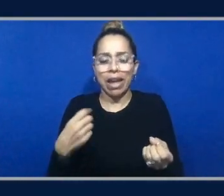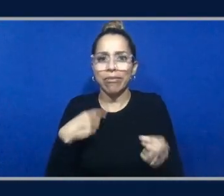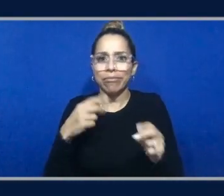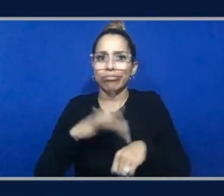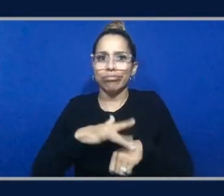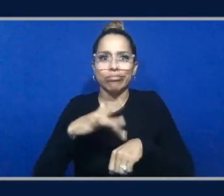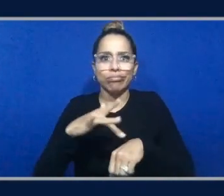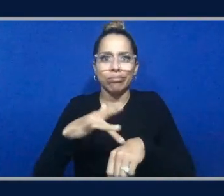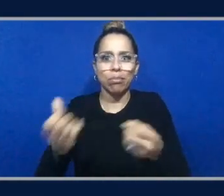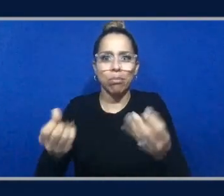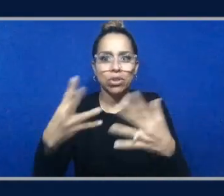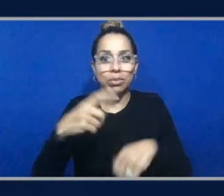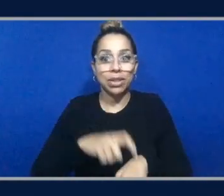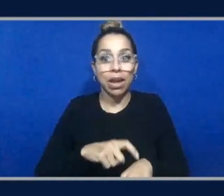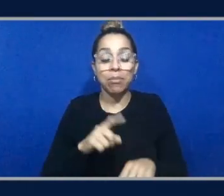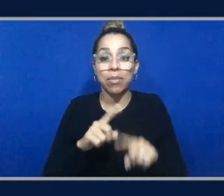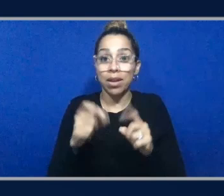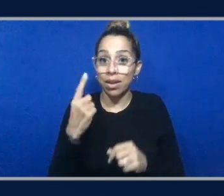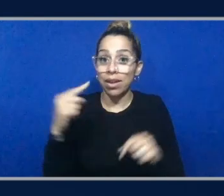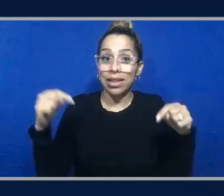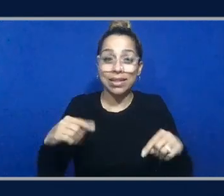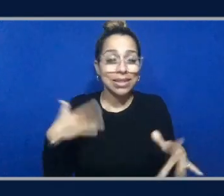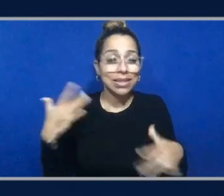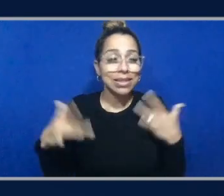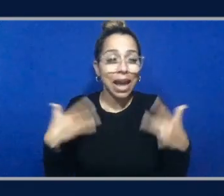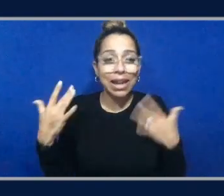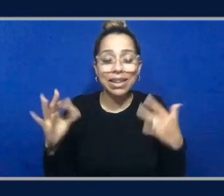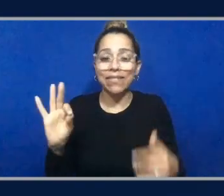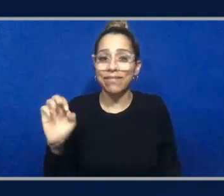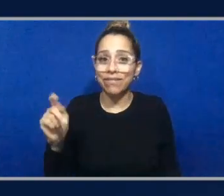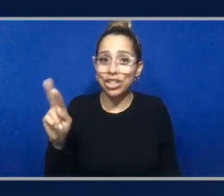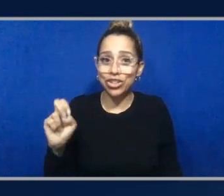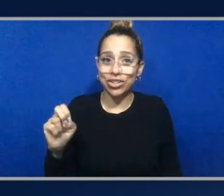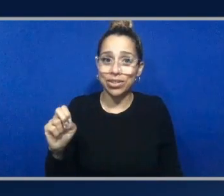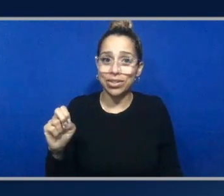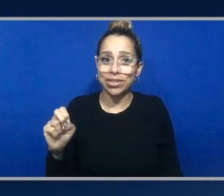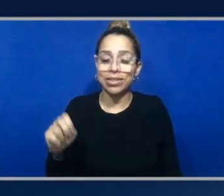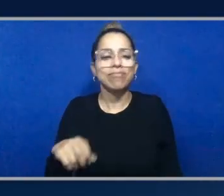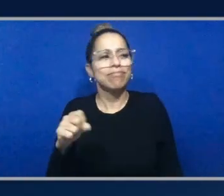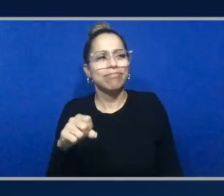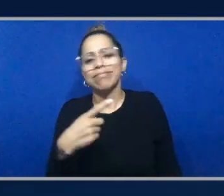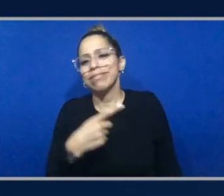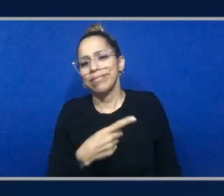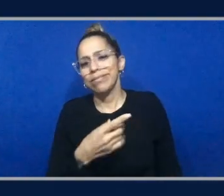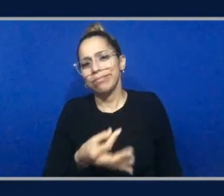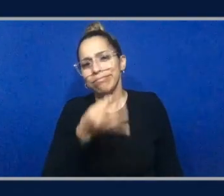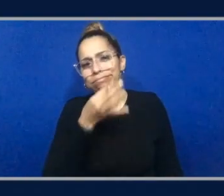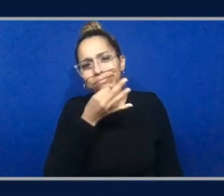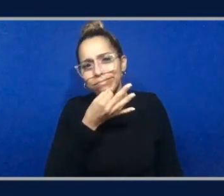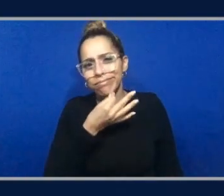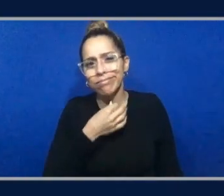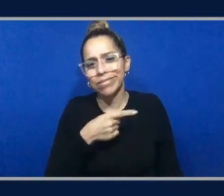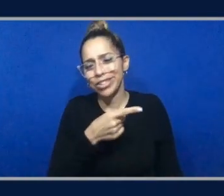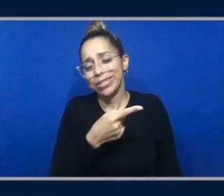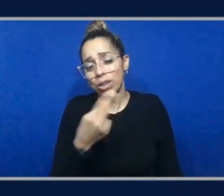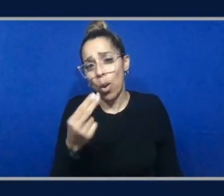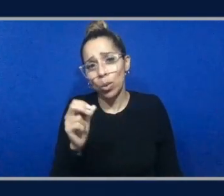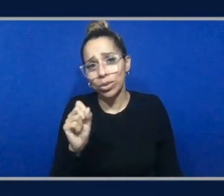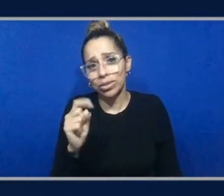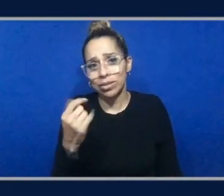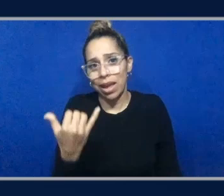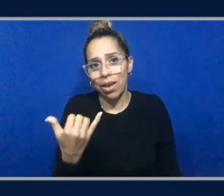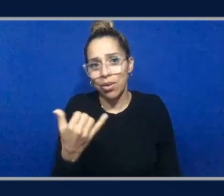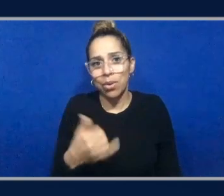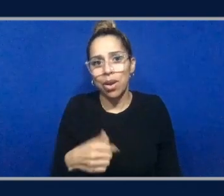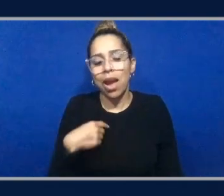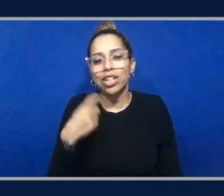the chance to cover so far. So really excited for today. That's right. Shachar is a seasoned pro. He's virtually a host at this point. I just did a